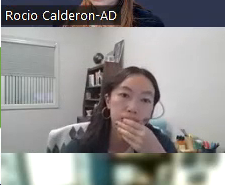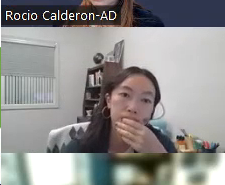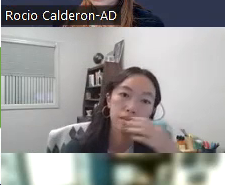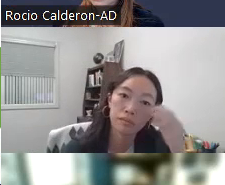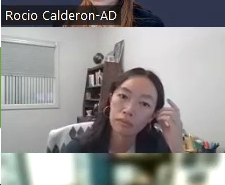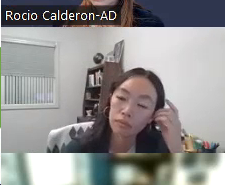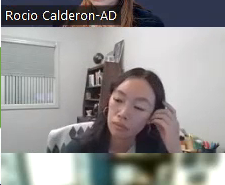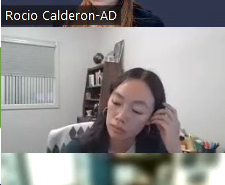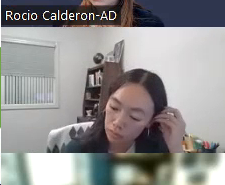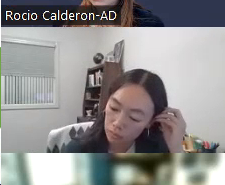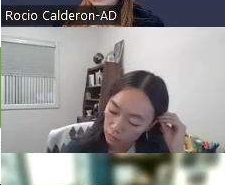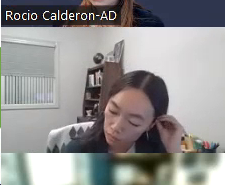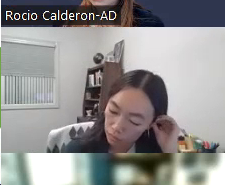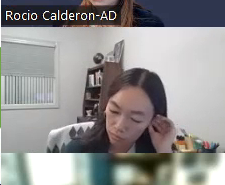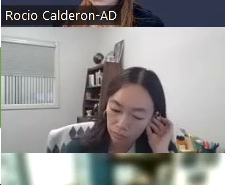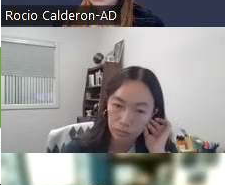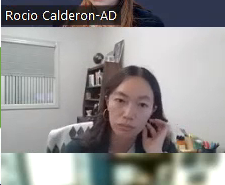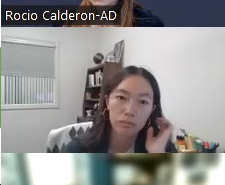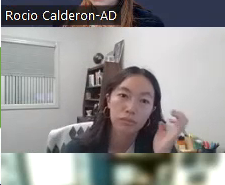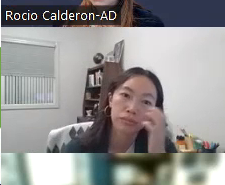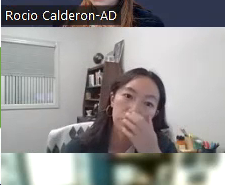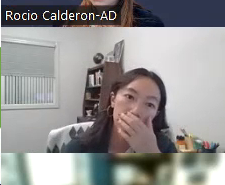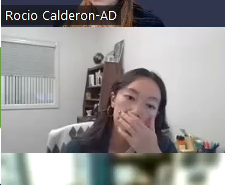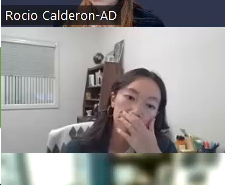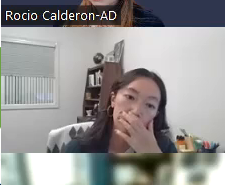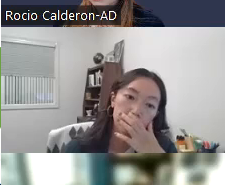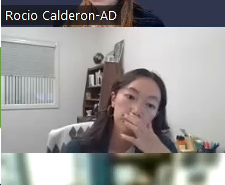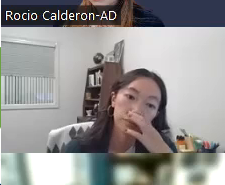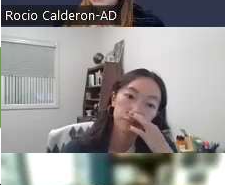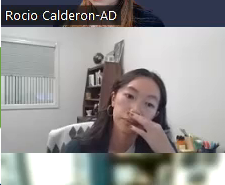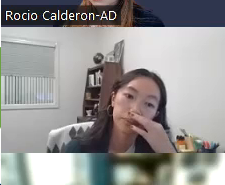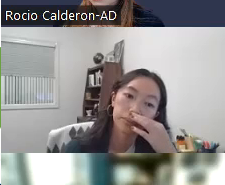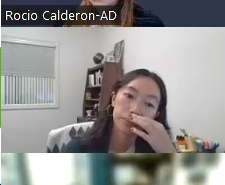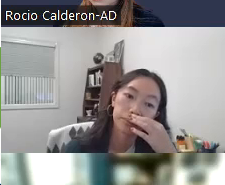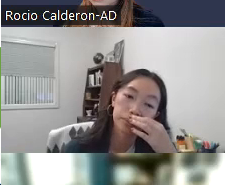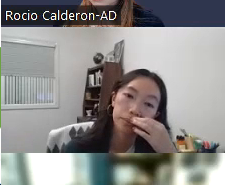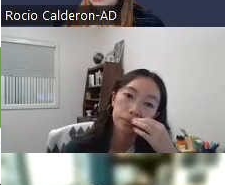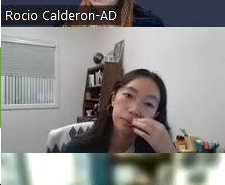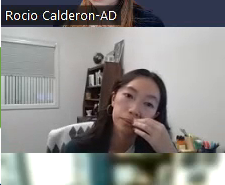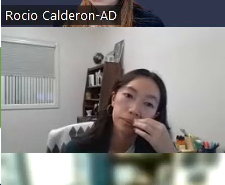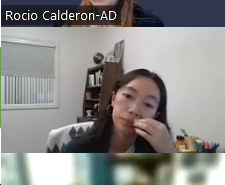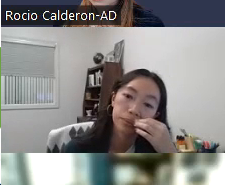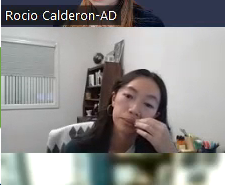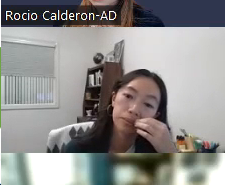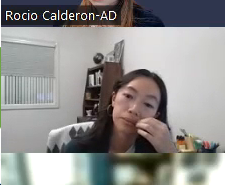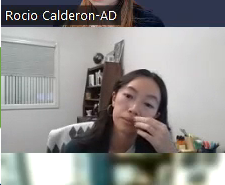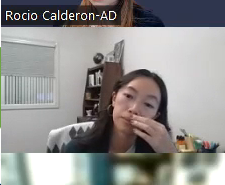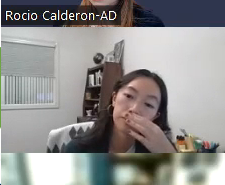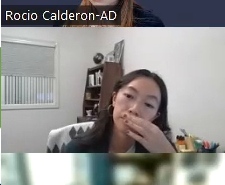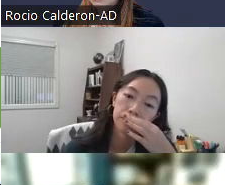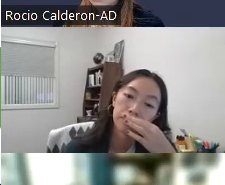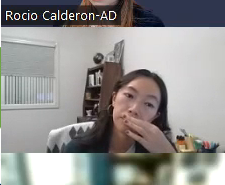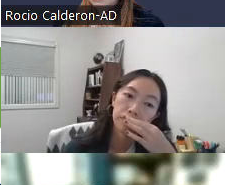There's two other charter schools that I don't remember that are in the downtown area. Are willing to step